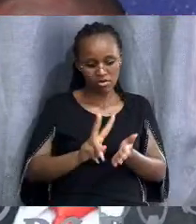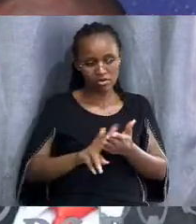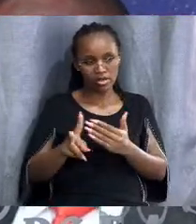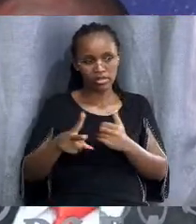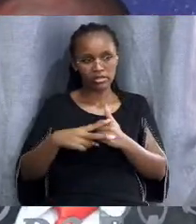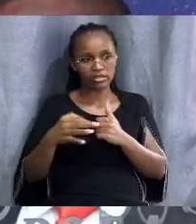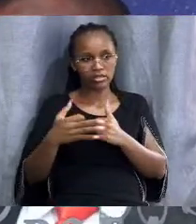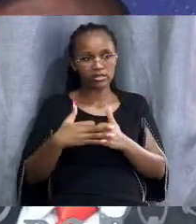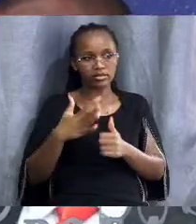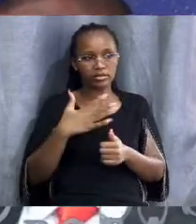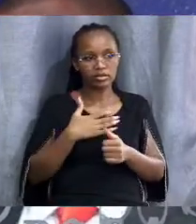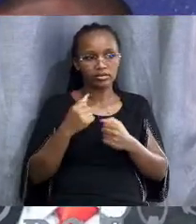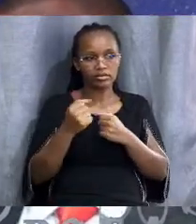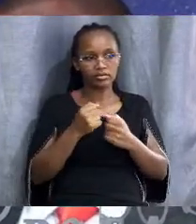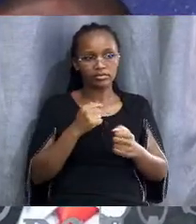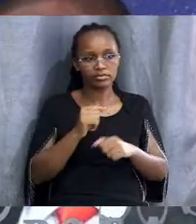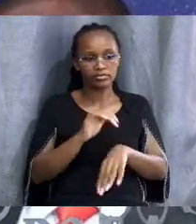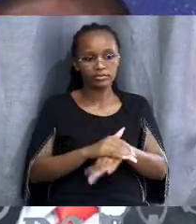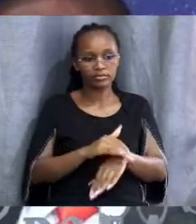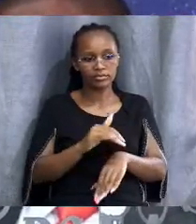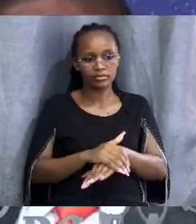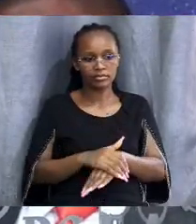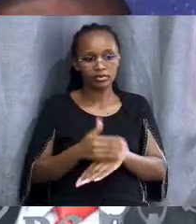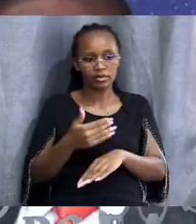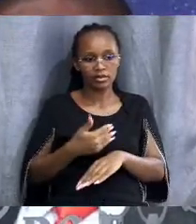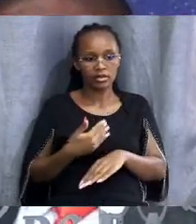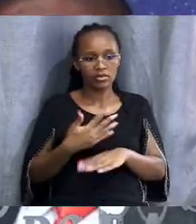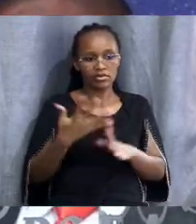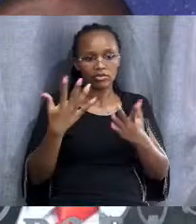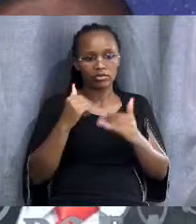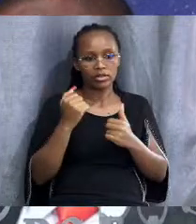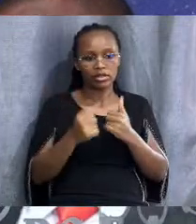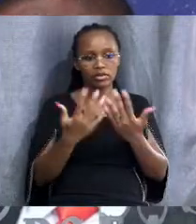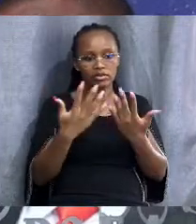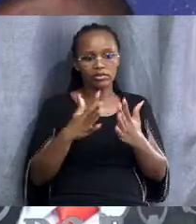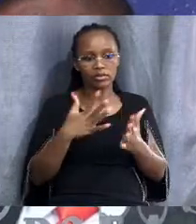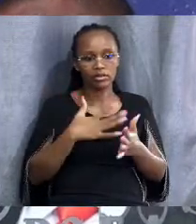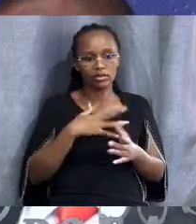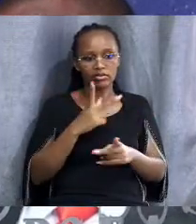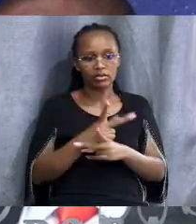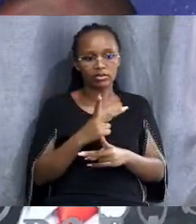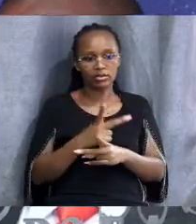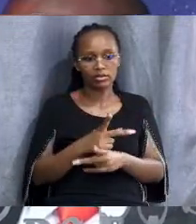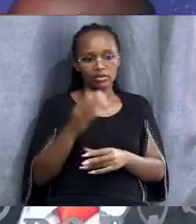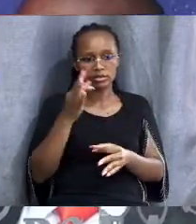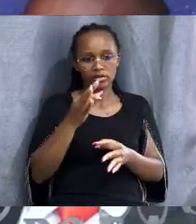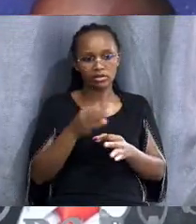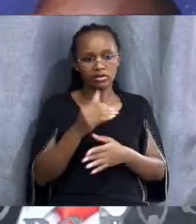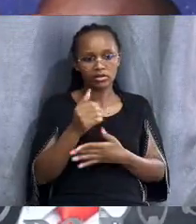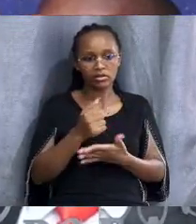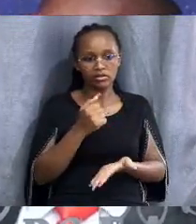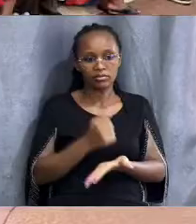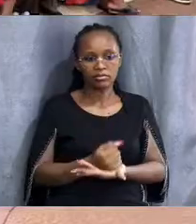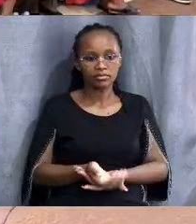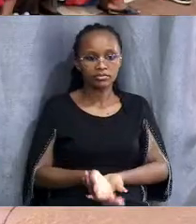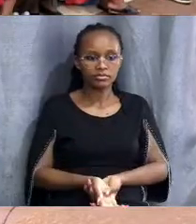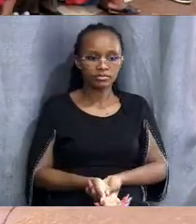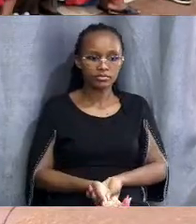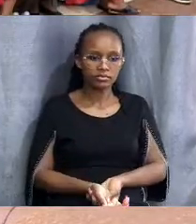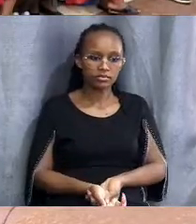2 Timothy 4:7-8, I have fought the good fight and I have finished the race. I have kept the faith. Amen.